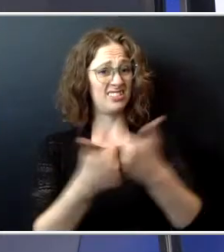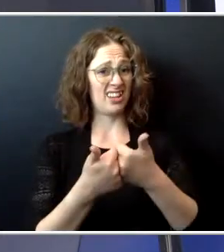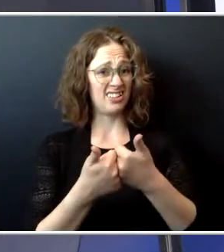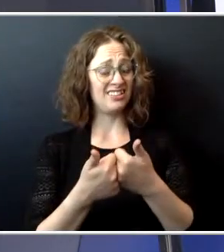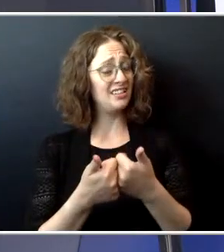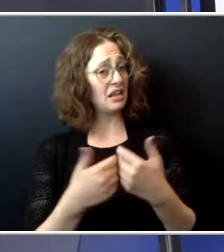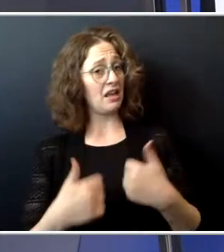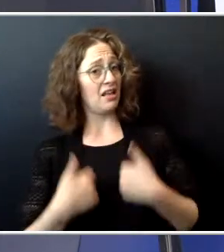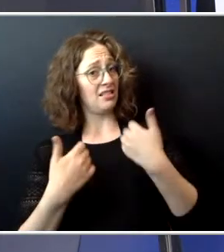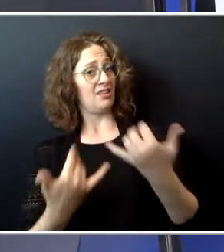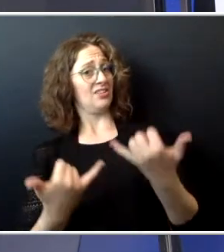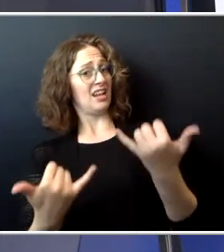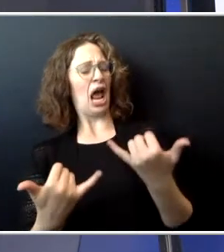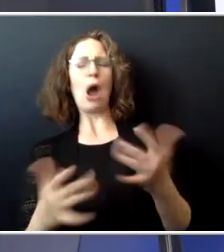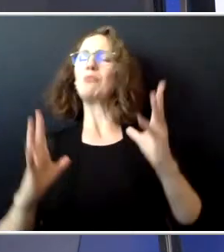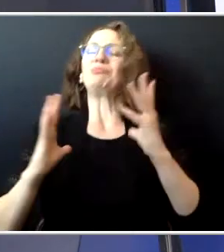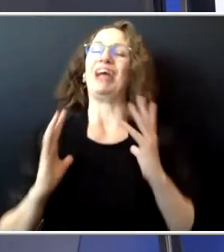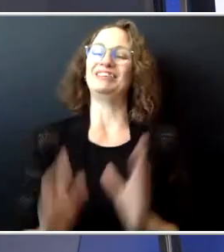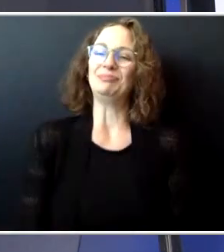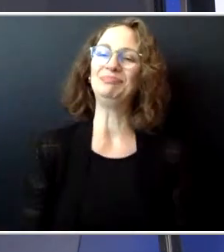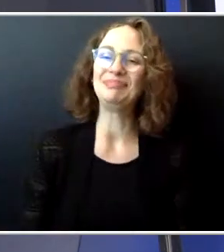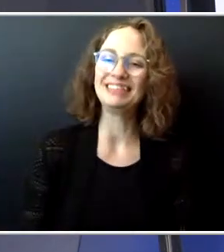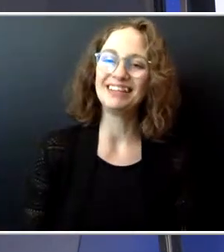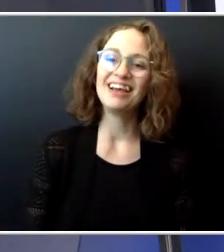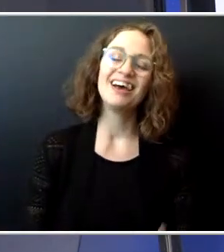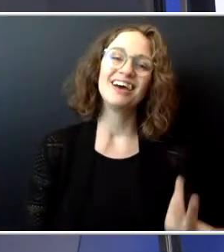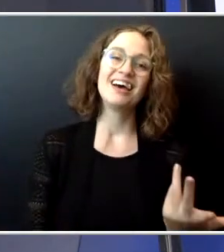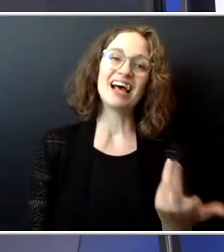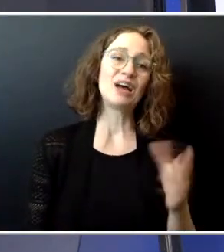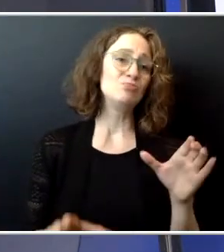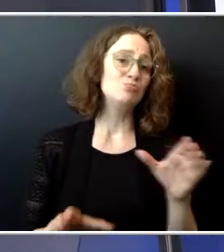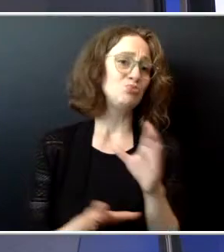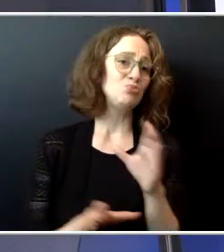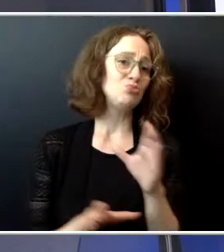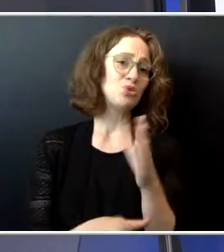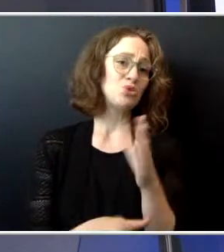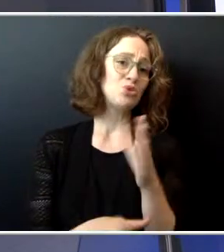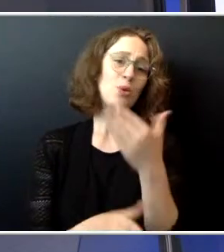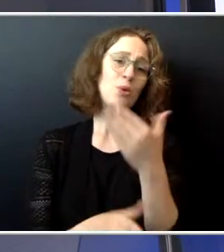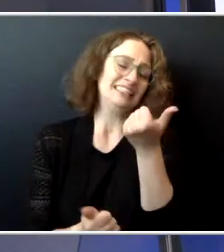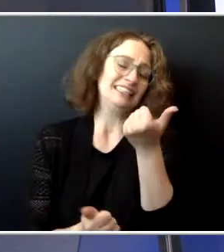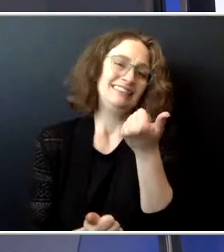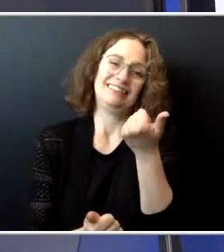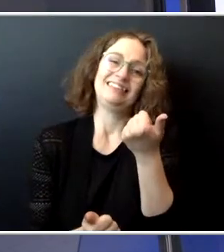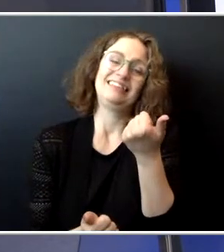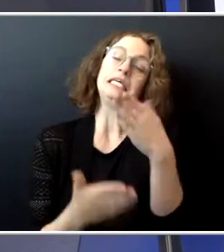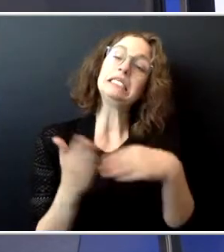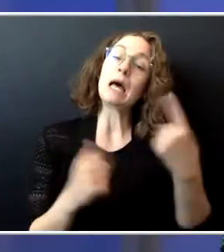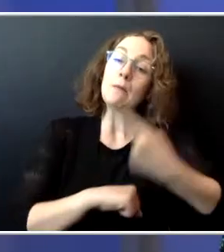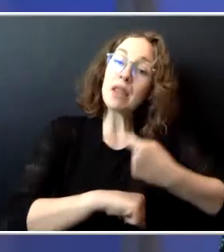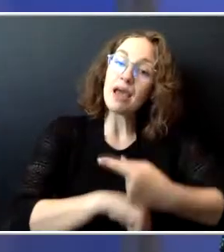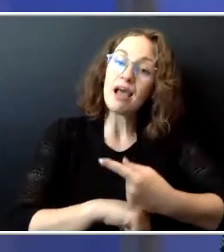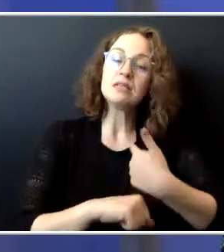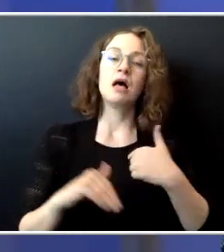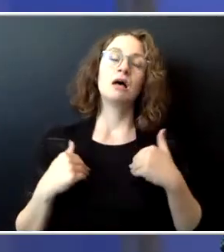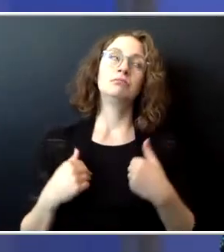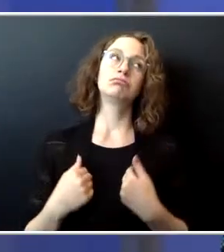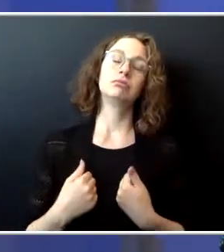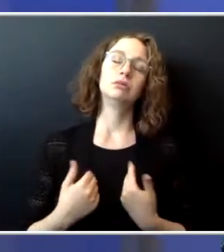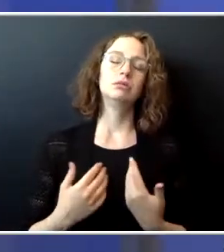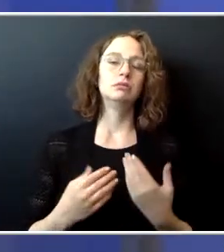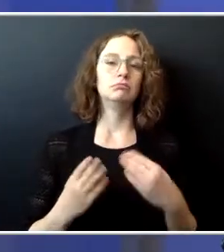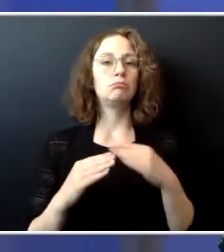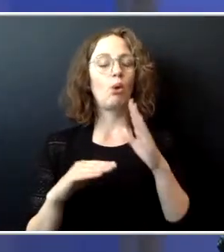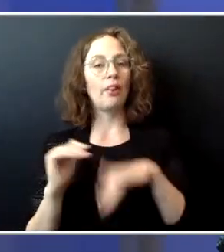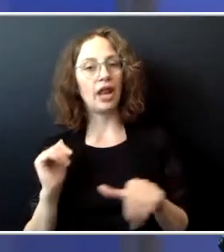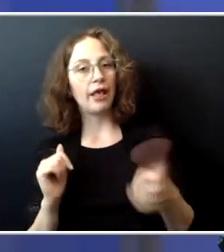Fine. I do my best with what I can. Some days I'm a bit more fatigued than others, but I